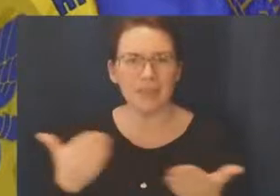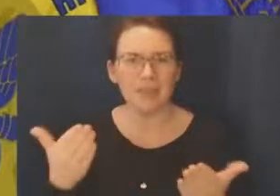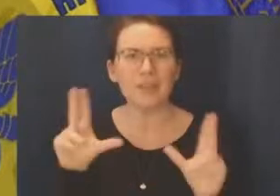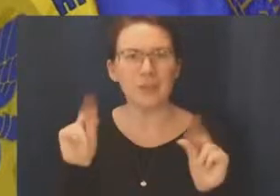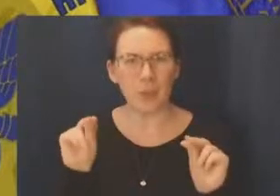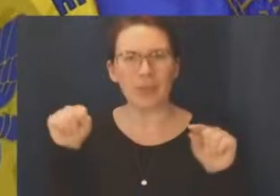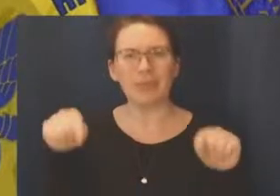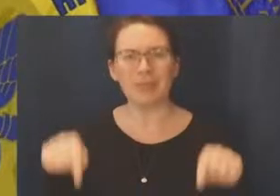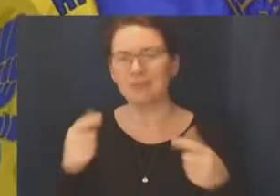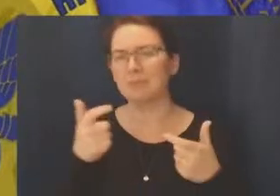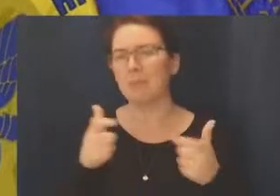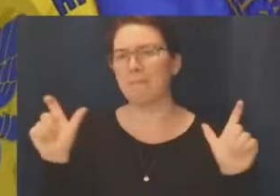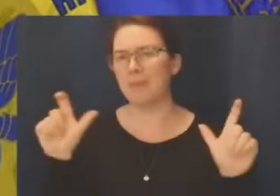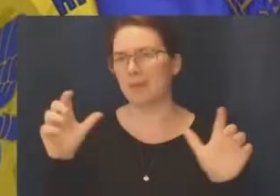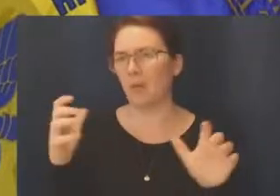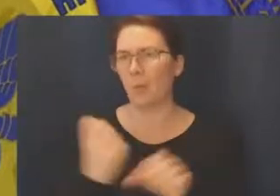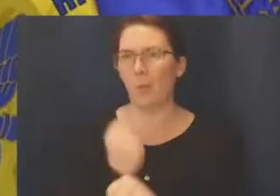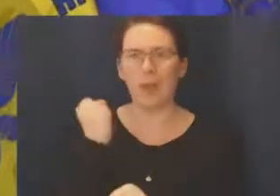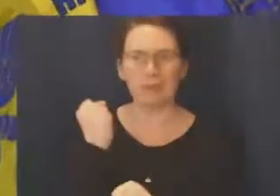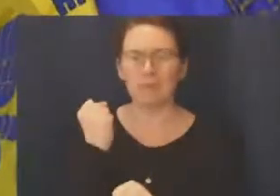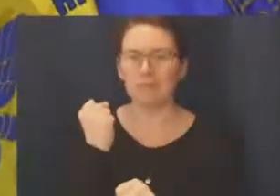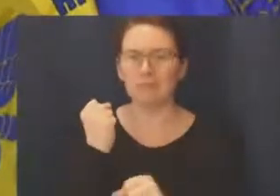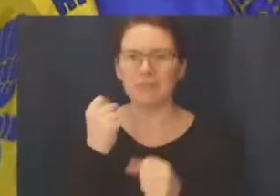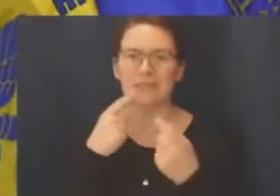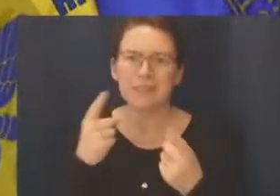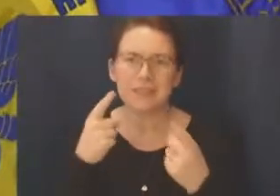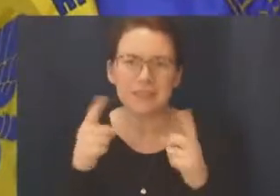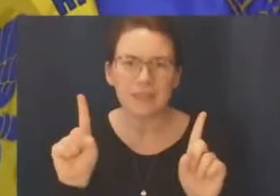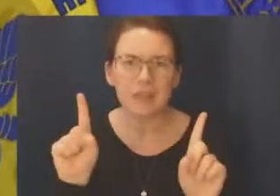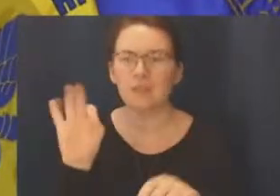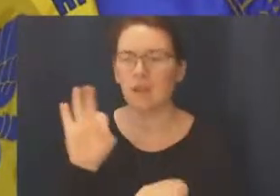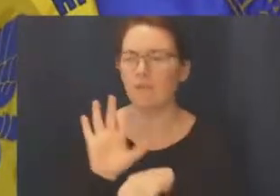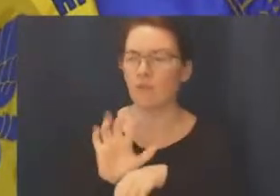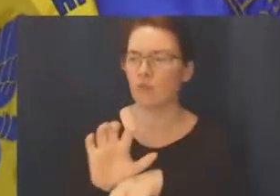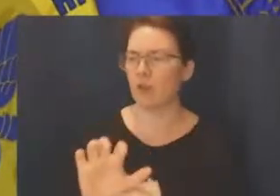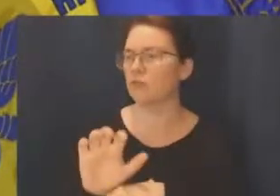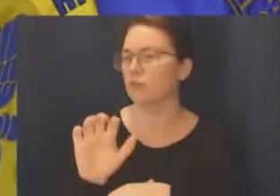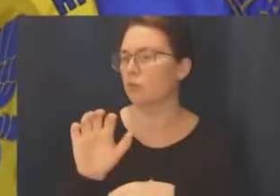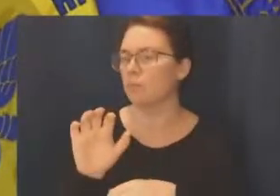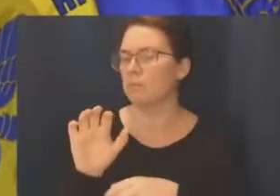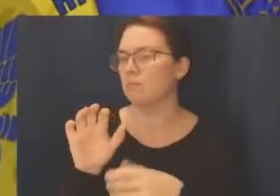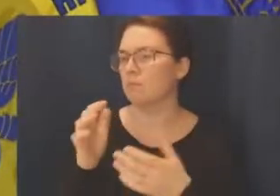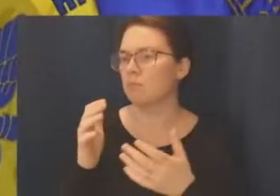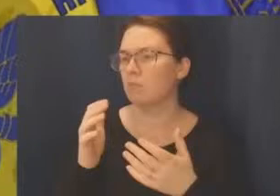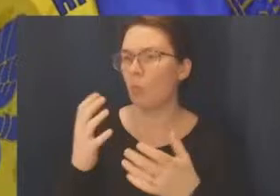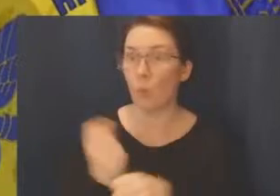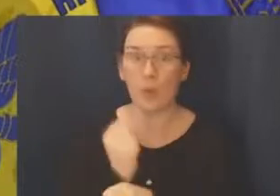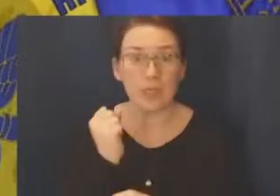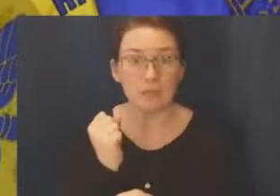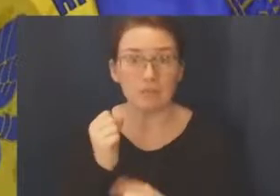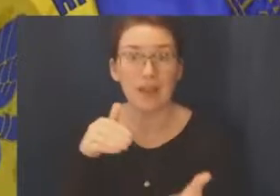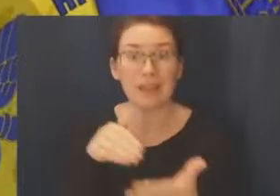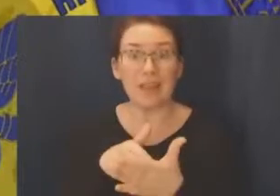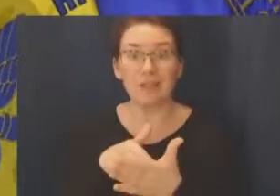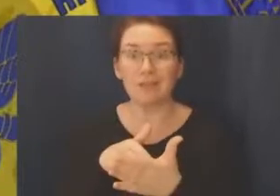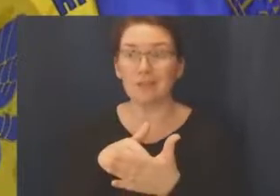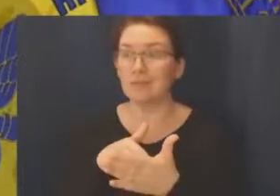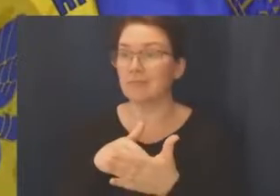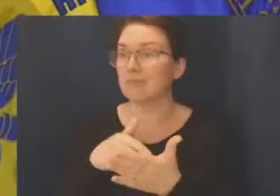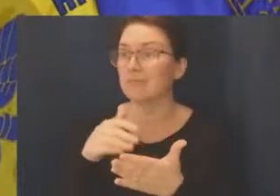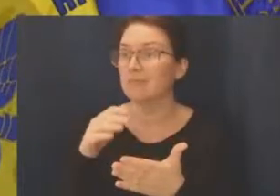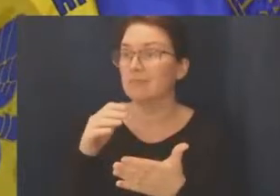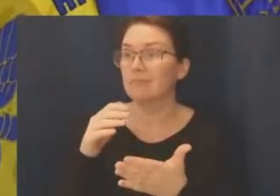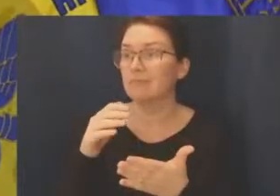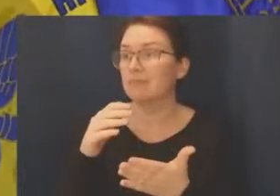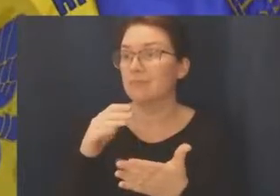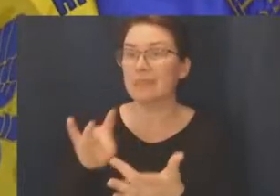win among grassroots forces against special interests. These are things, as you know, that industry has been fighting for years and years and